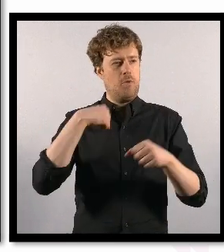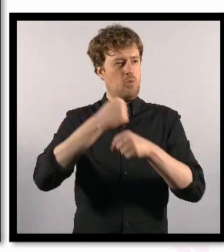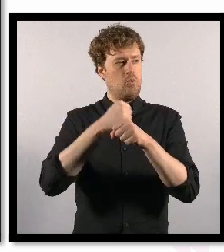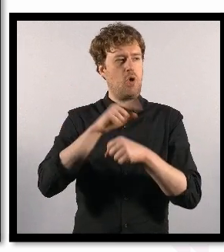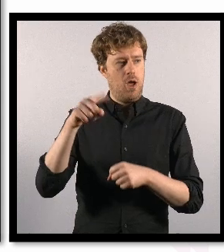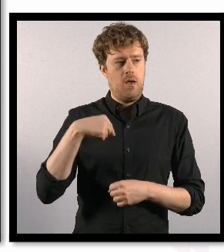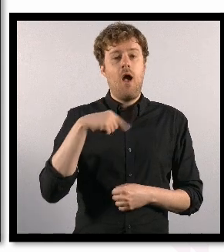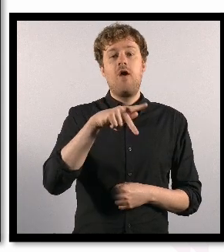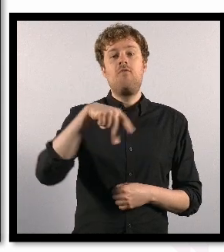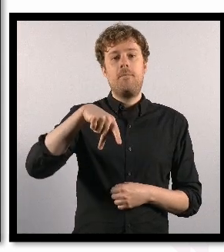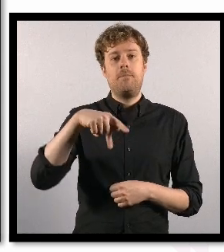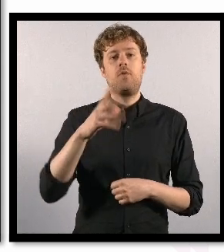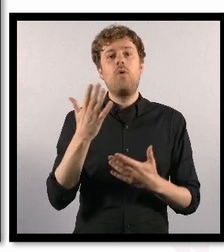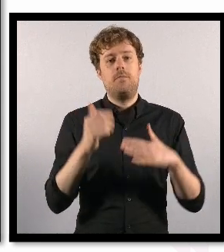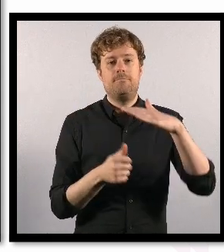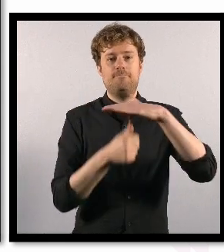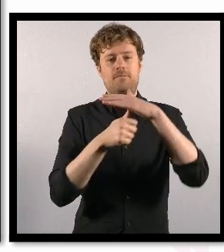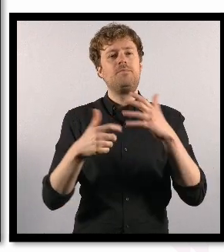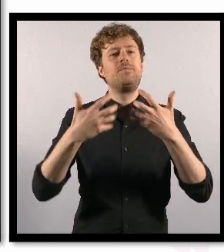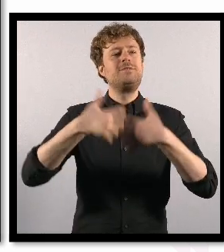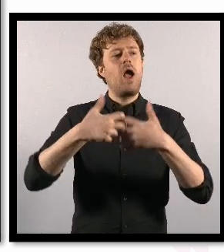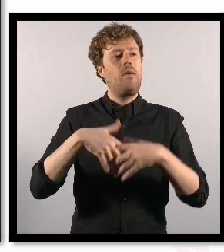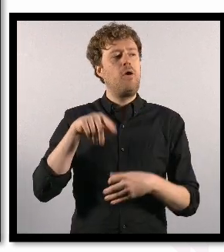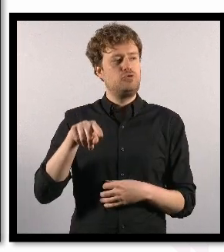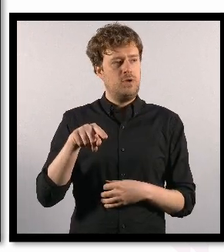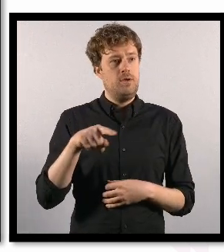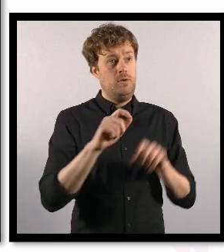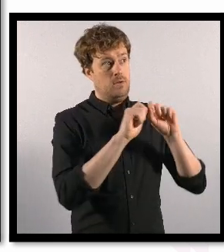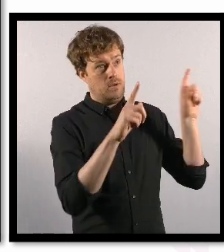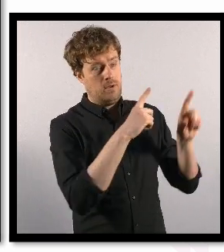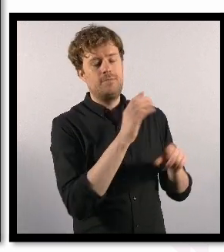Backstage. Spotify, thank you.